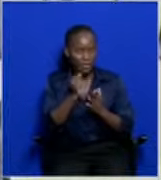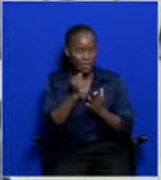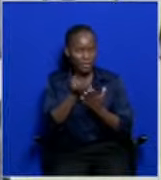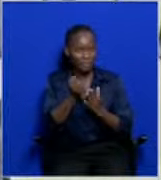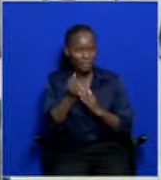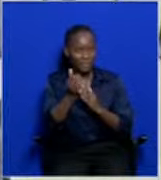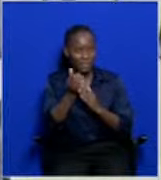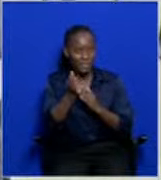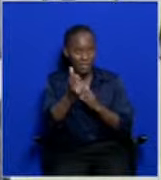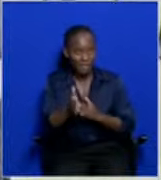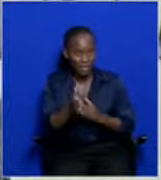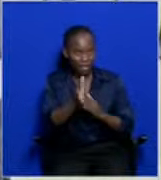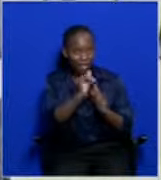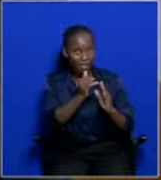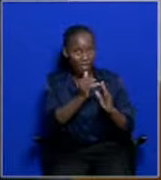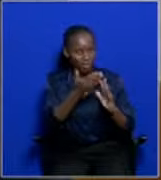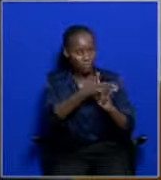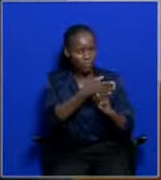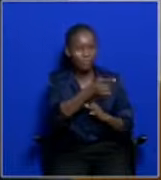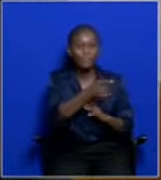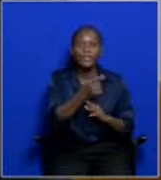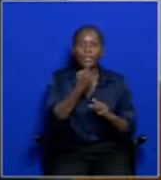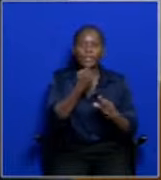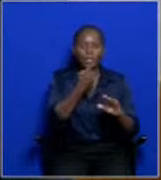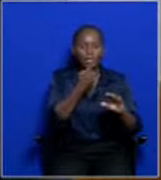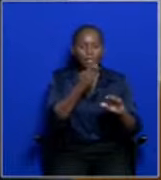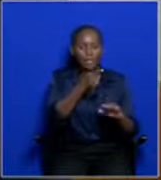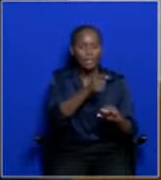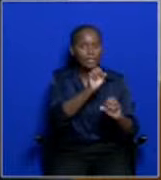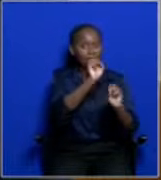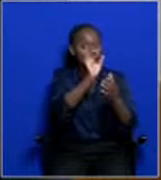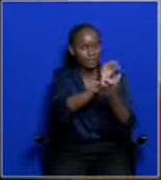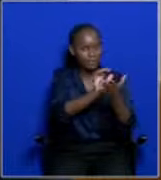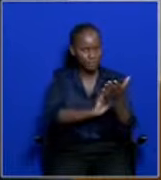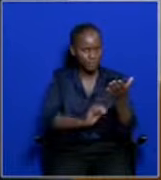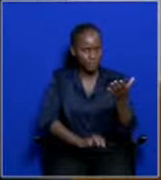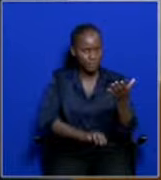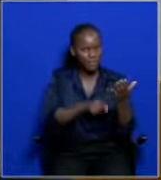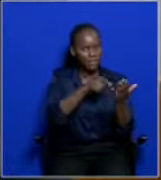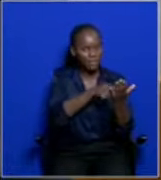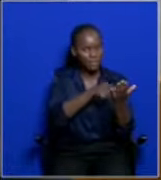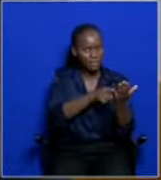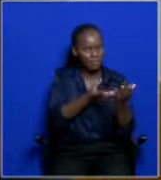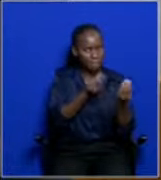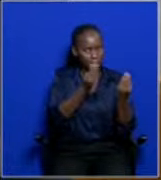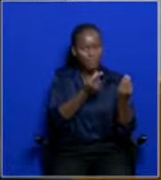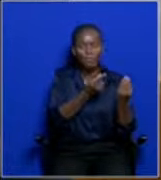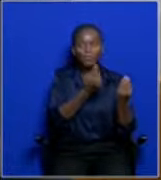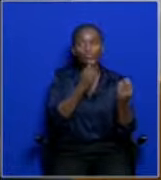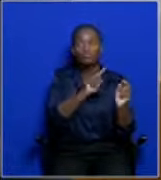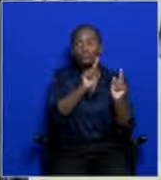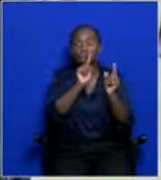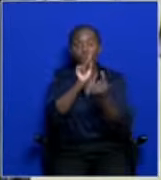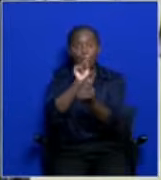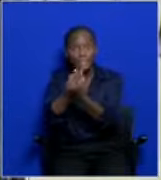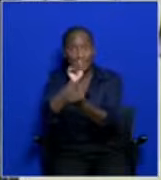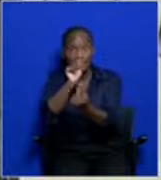Mkhwanazi and obtain his statement to confirm his presence? Yes, I